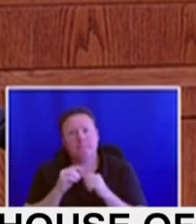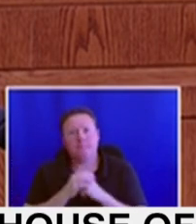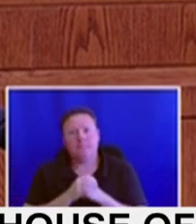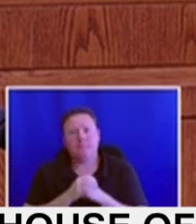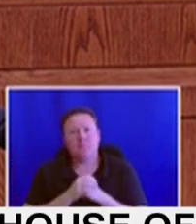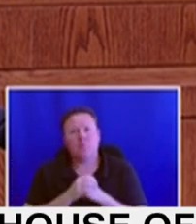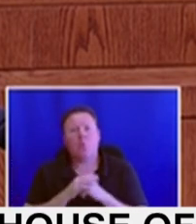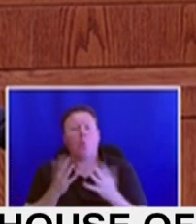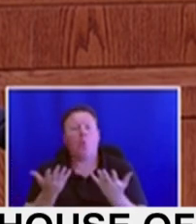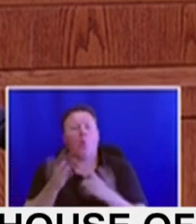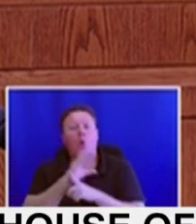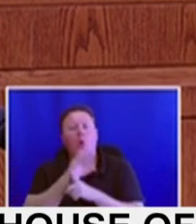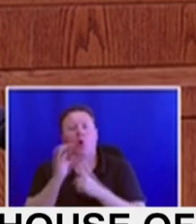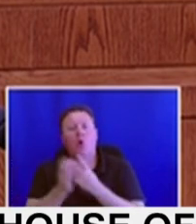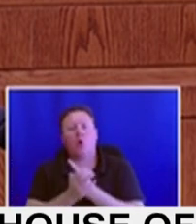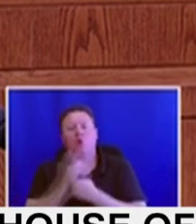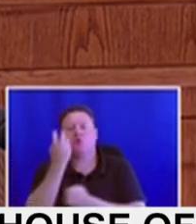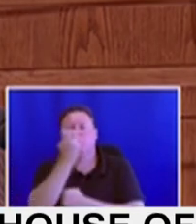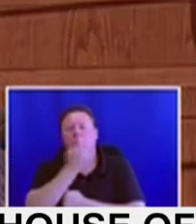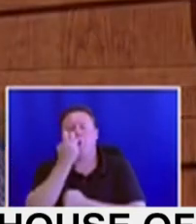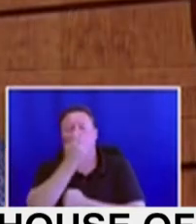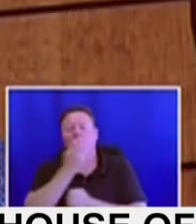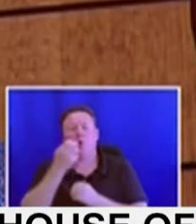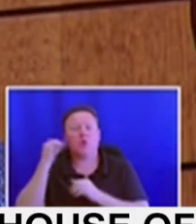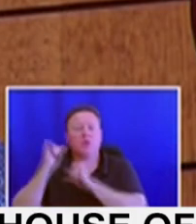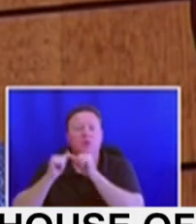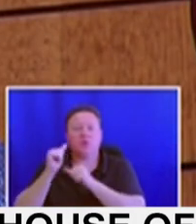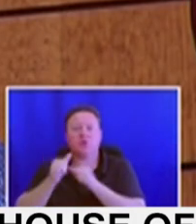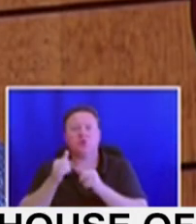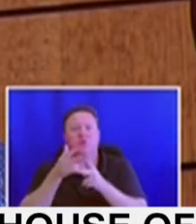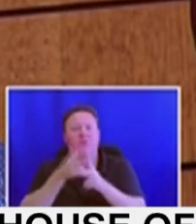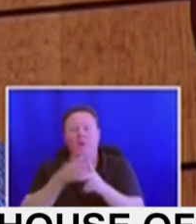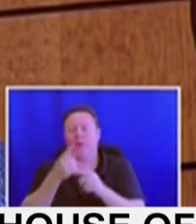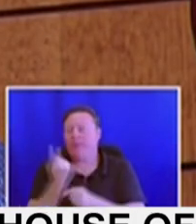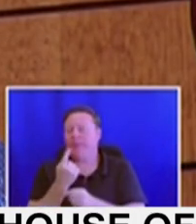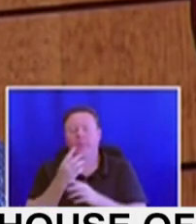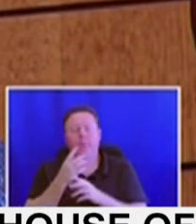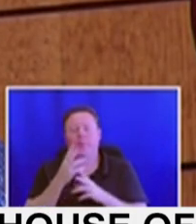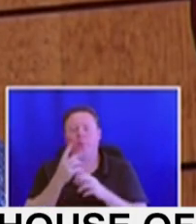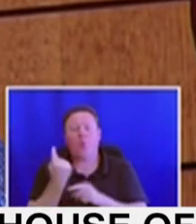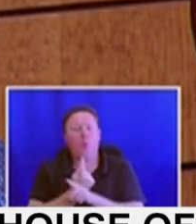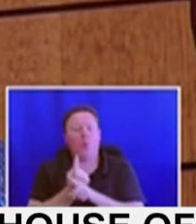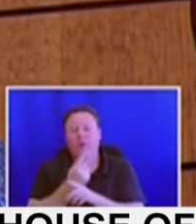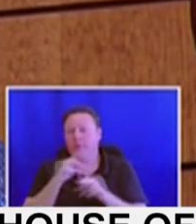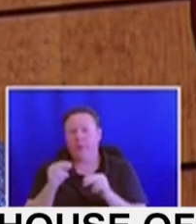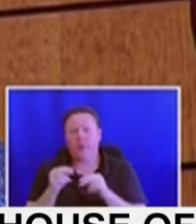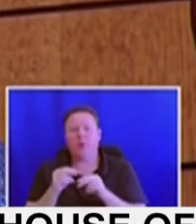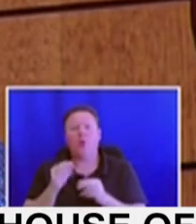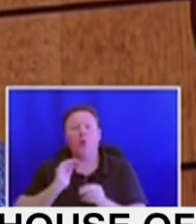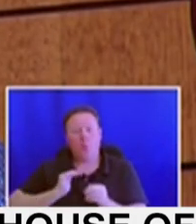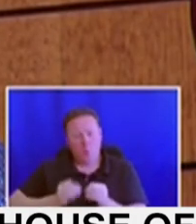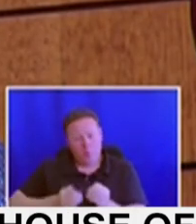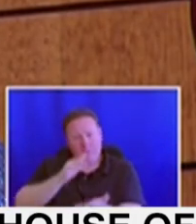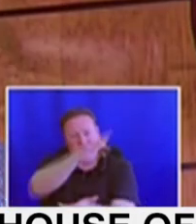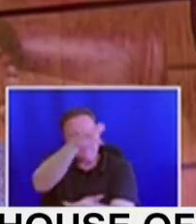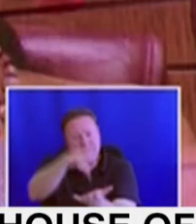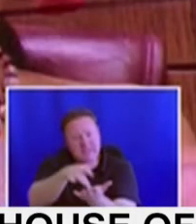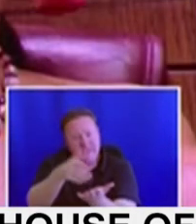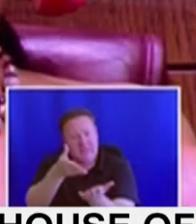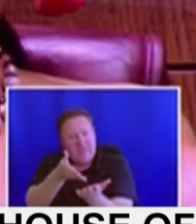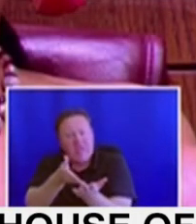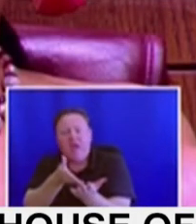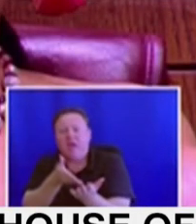fading culture of oral history. Women need to be at the center